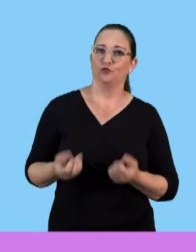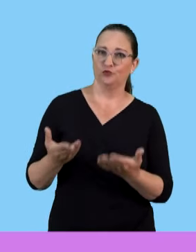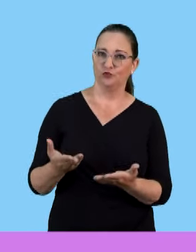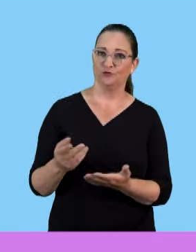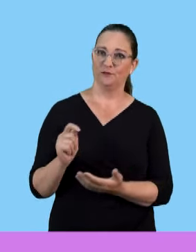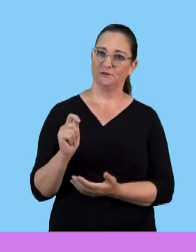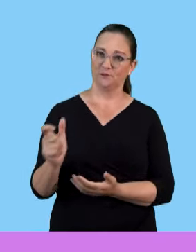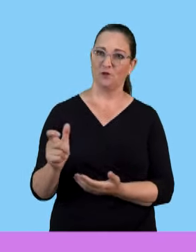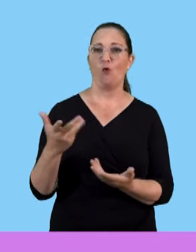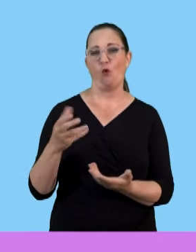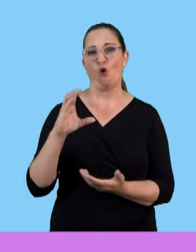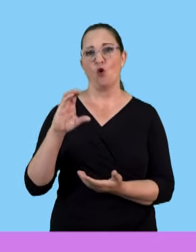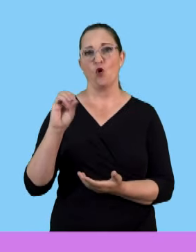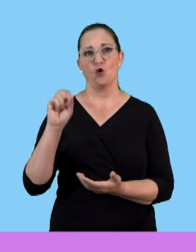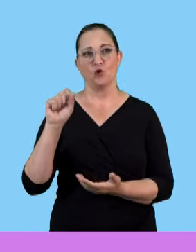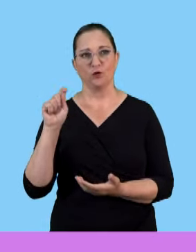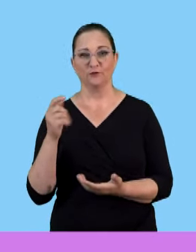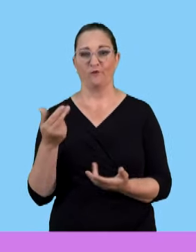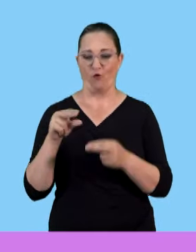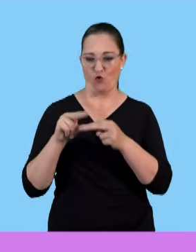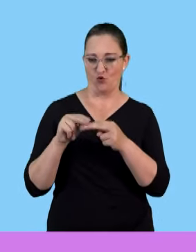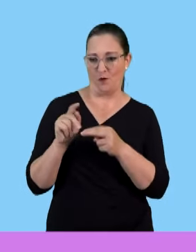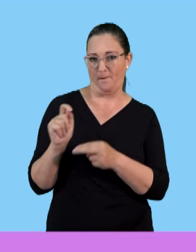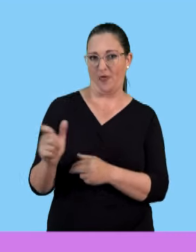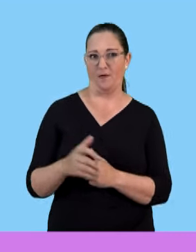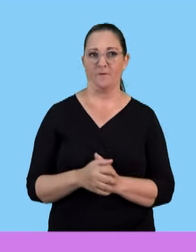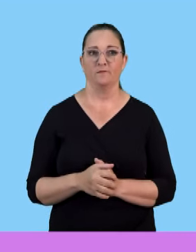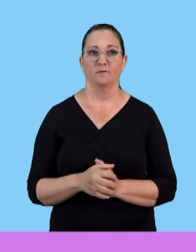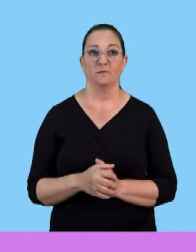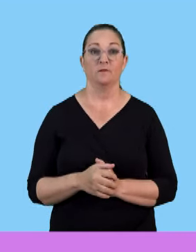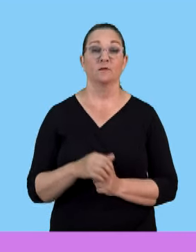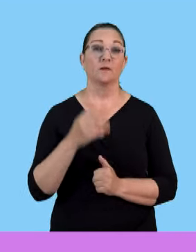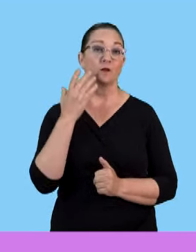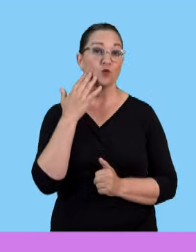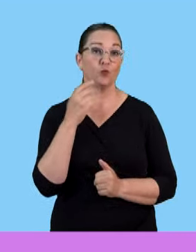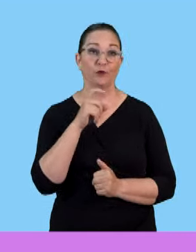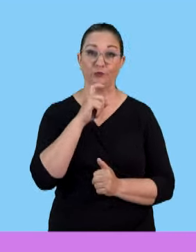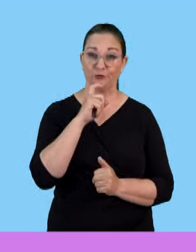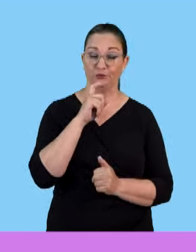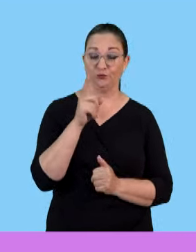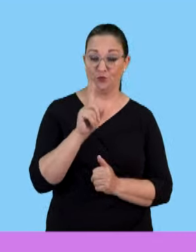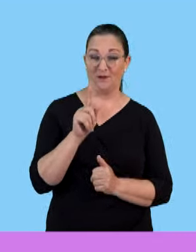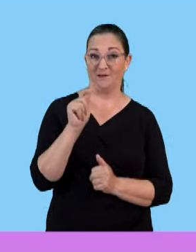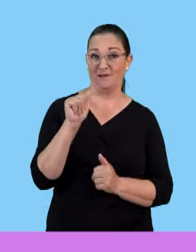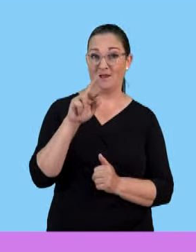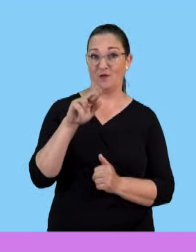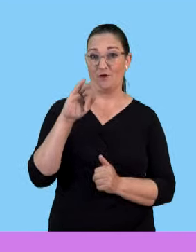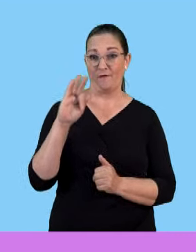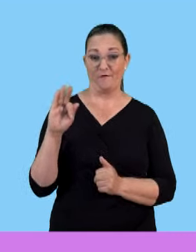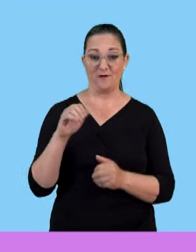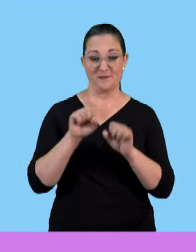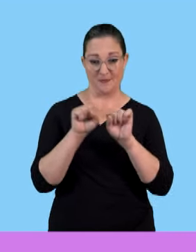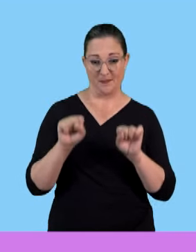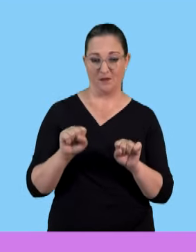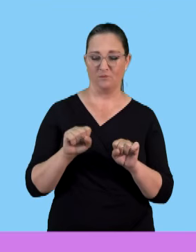rendered, or you can simply say it's a cost per unit. And also when you work with the tariff system, you need to check